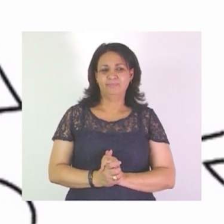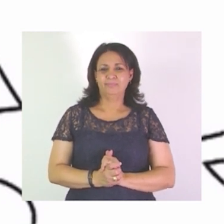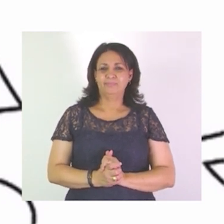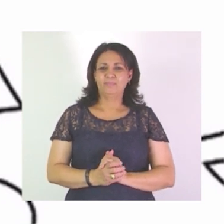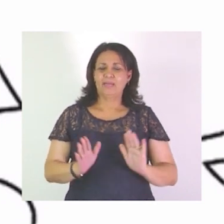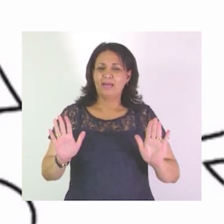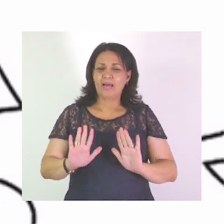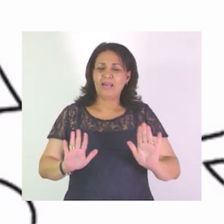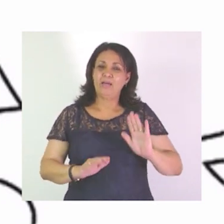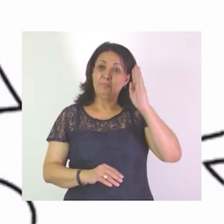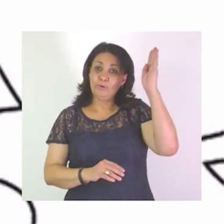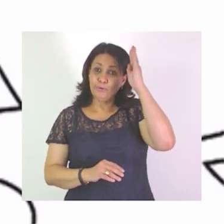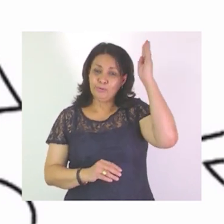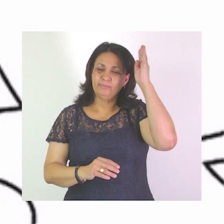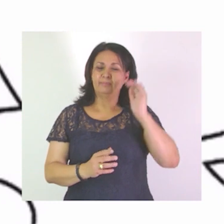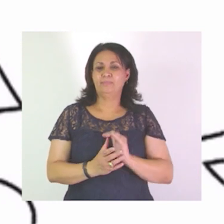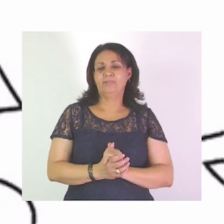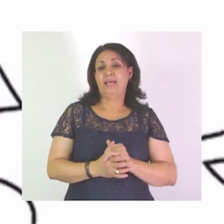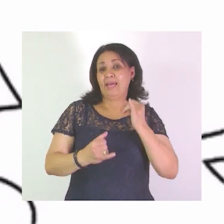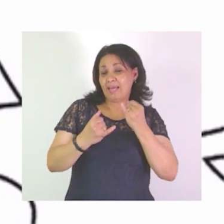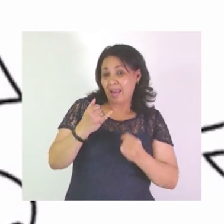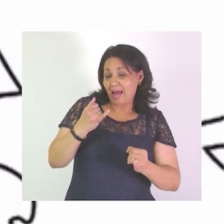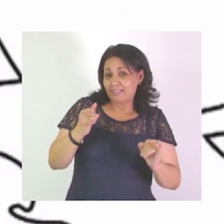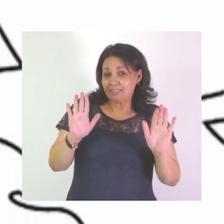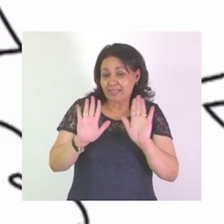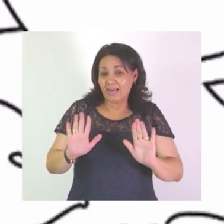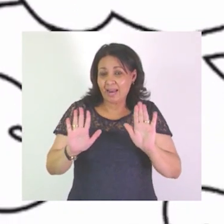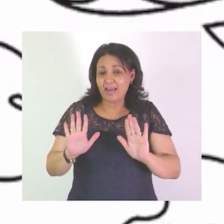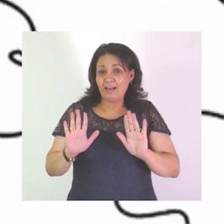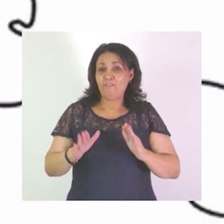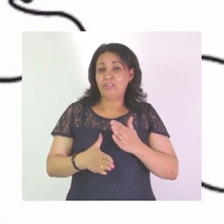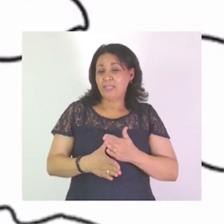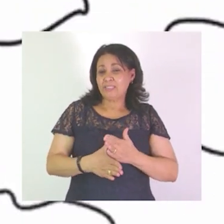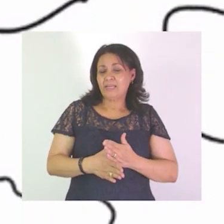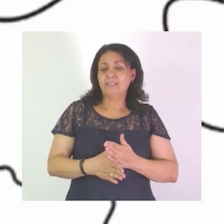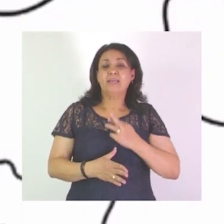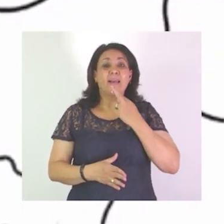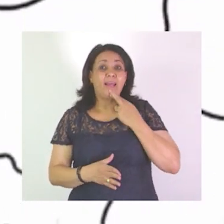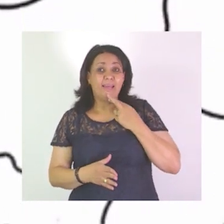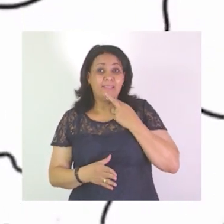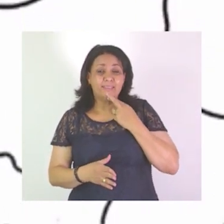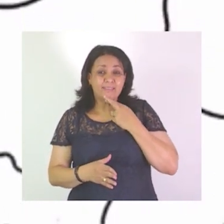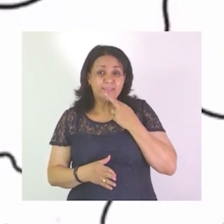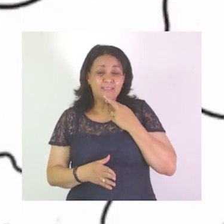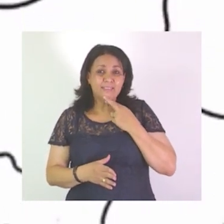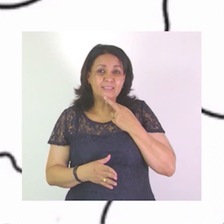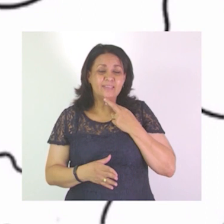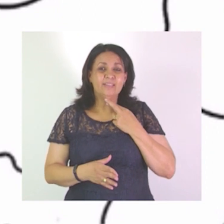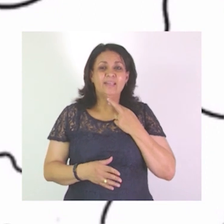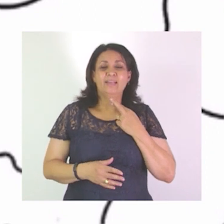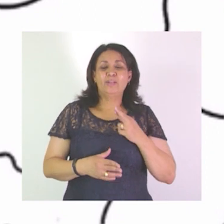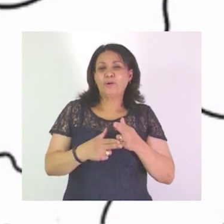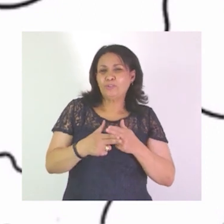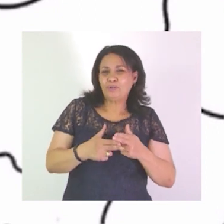color blue. And the last color for this exercise will be red. You are going to use